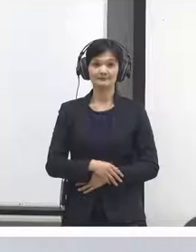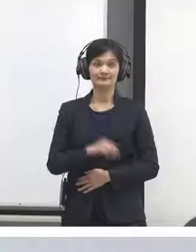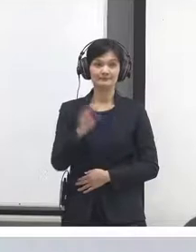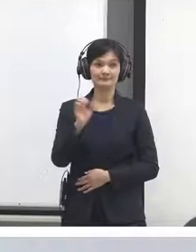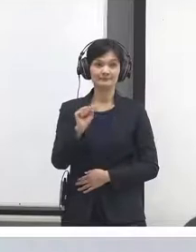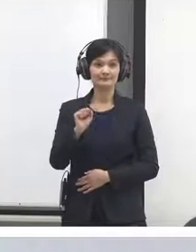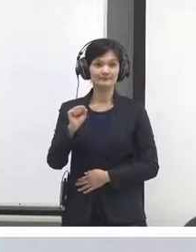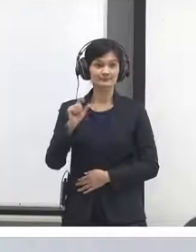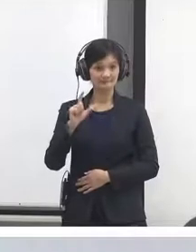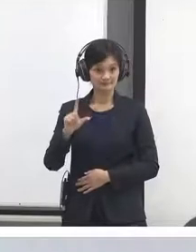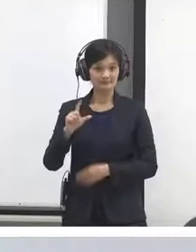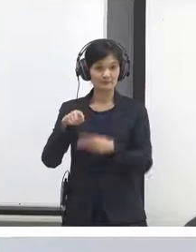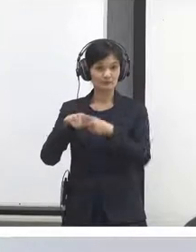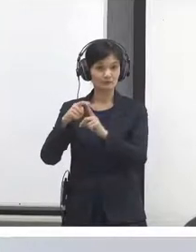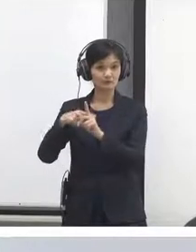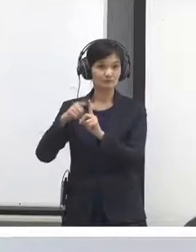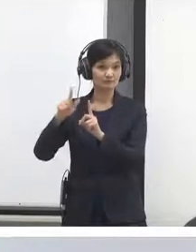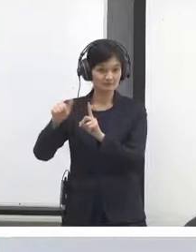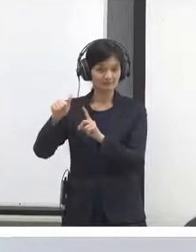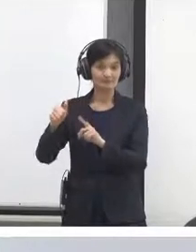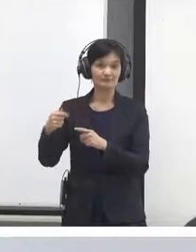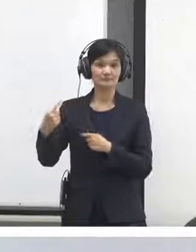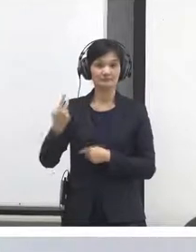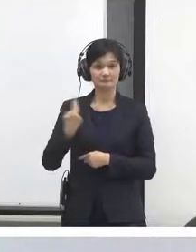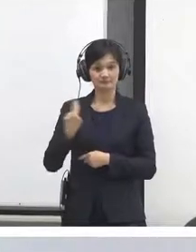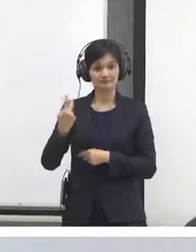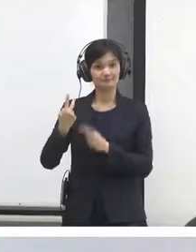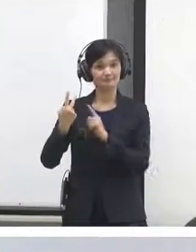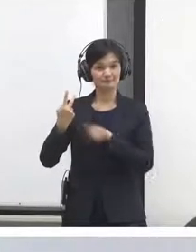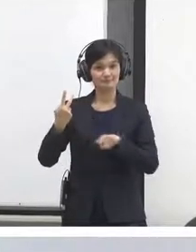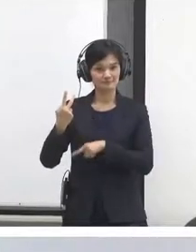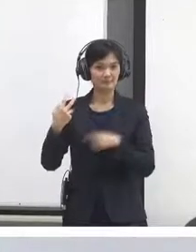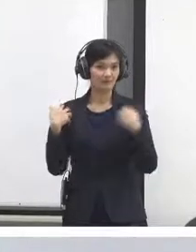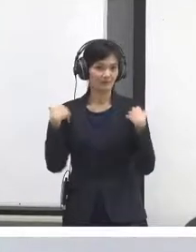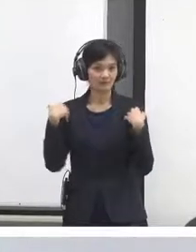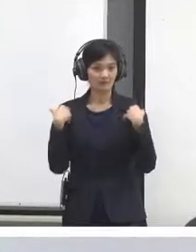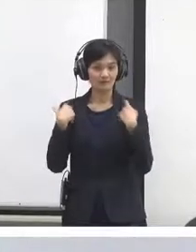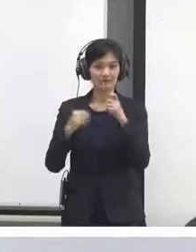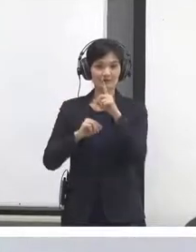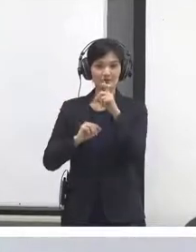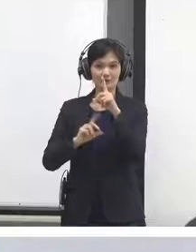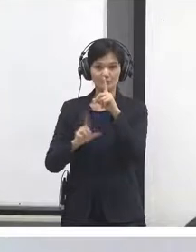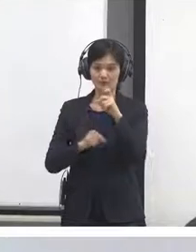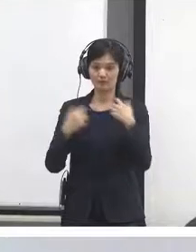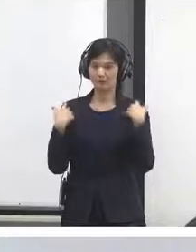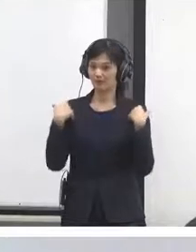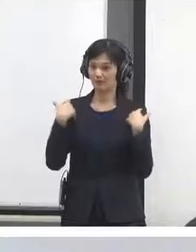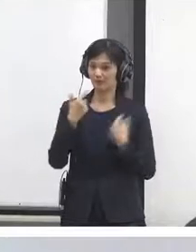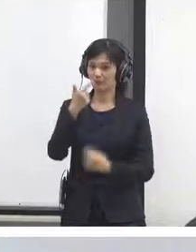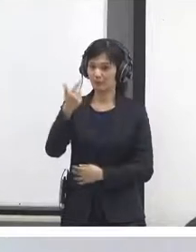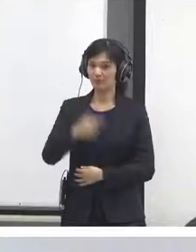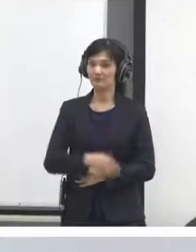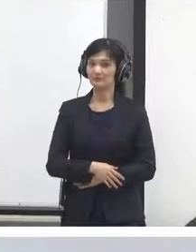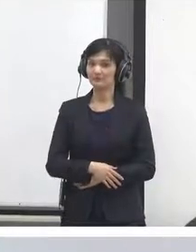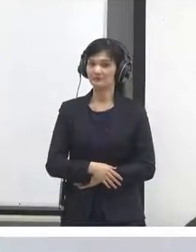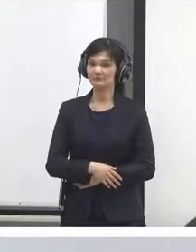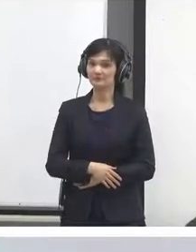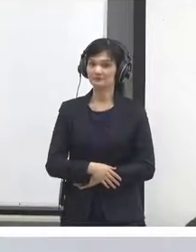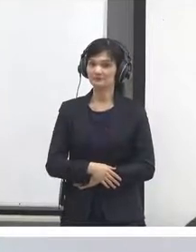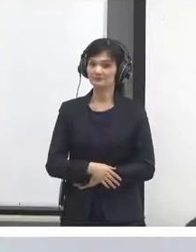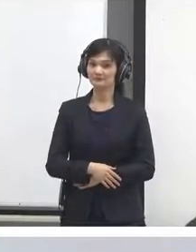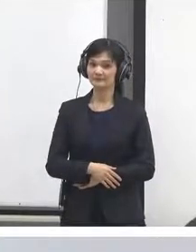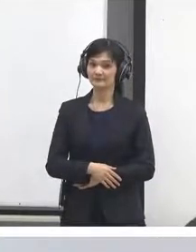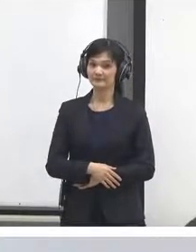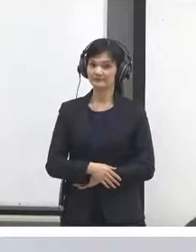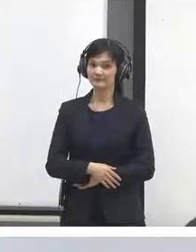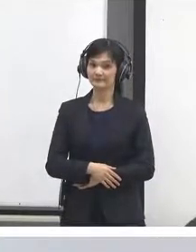we're both very busy in November, so we have a huge postpone. And after that, we found it's hard